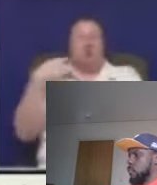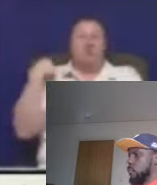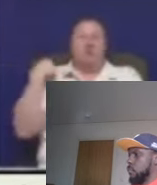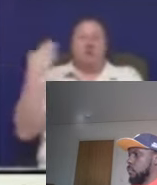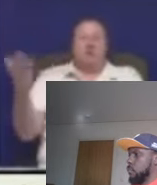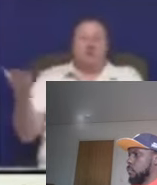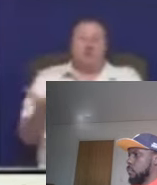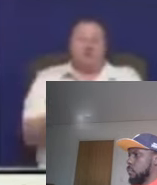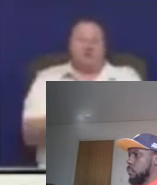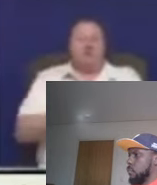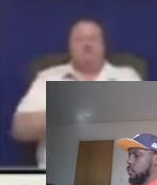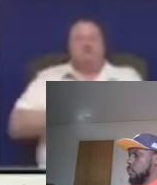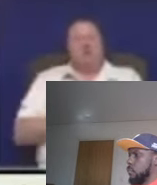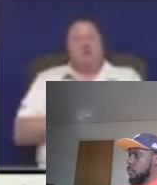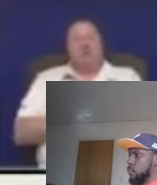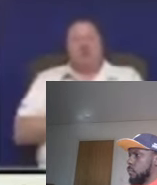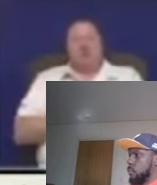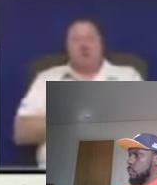Minister.